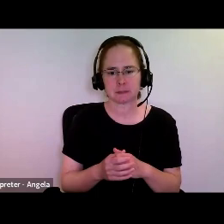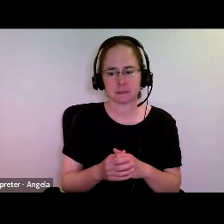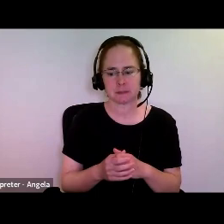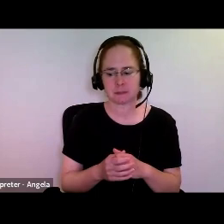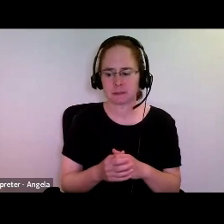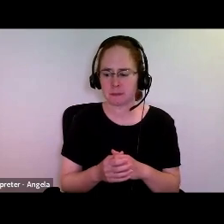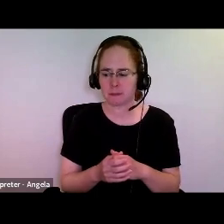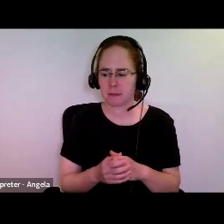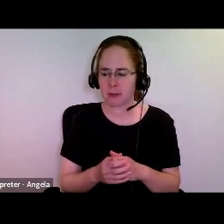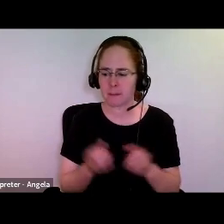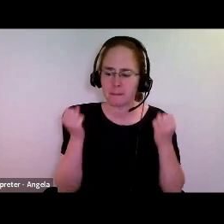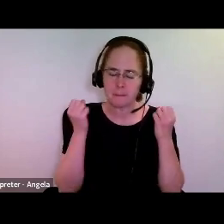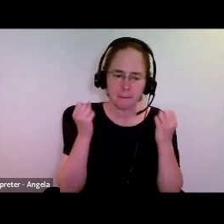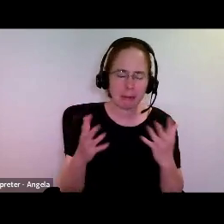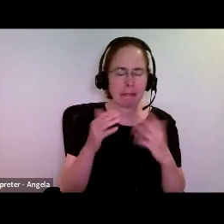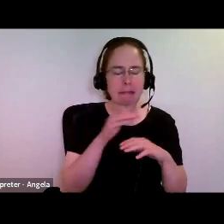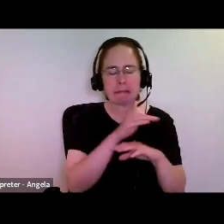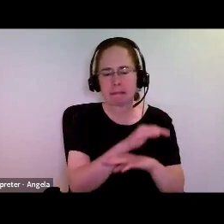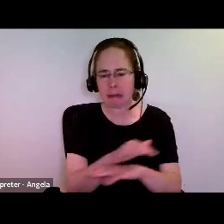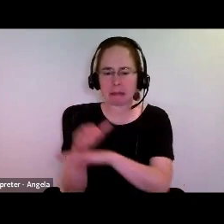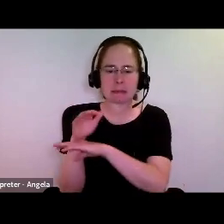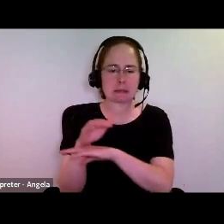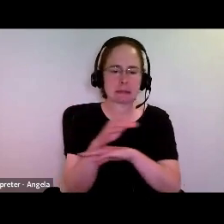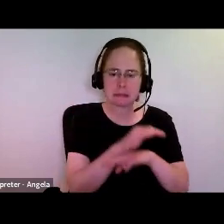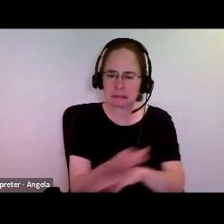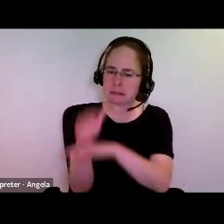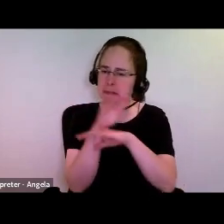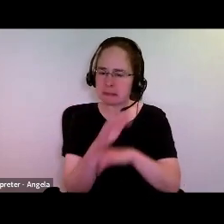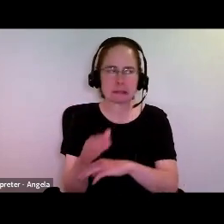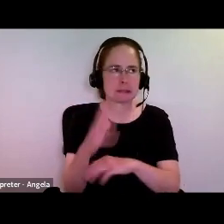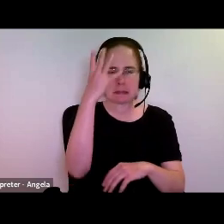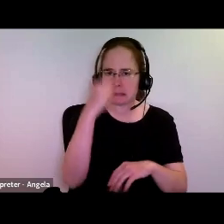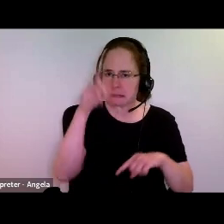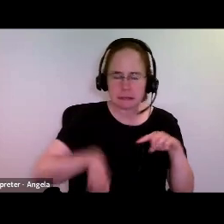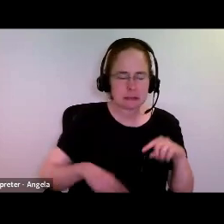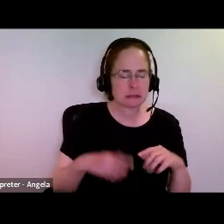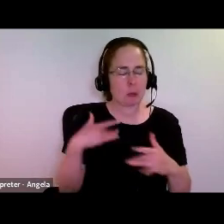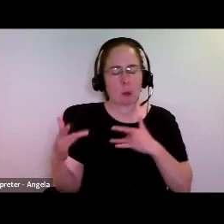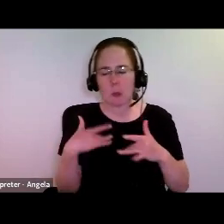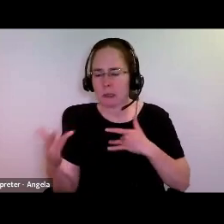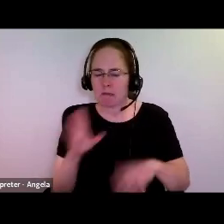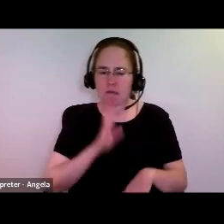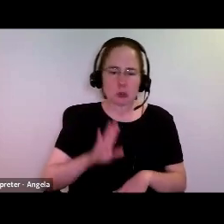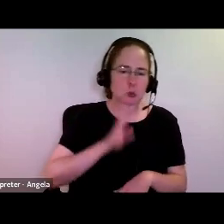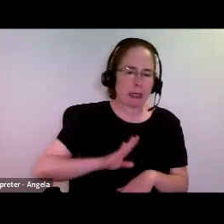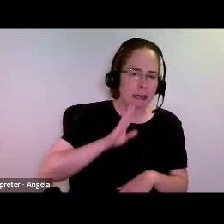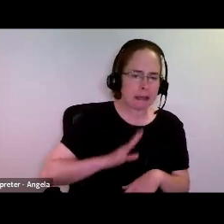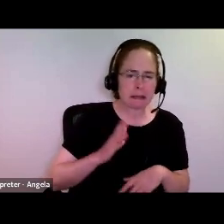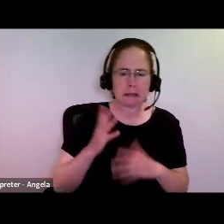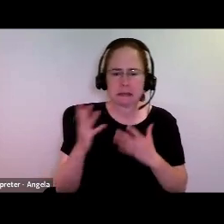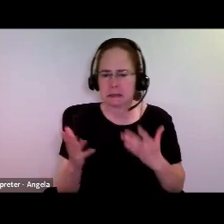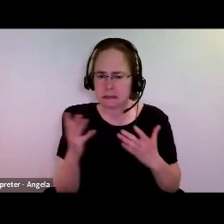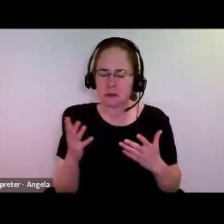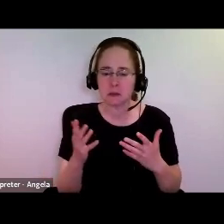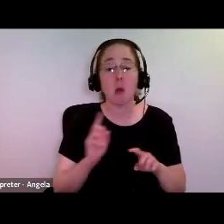We spent many nights not sleeping, worrying, frustrated,